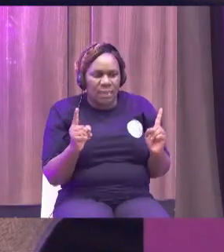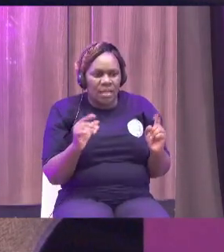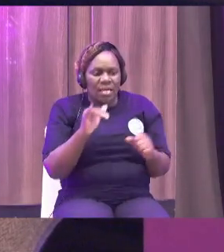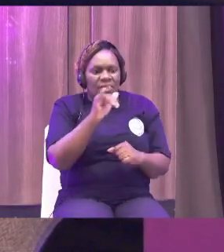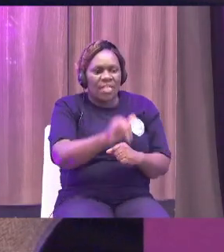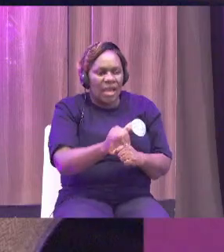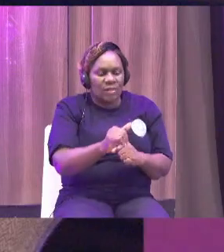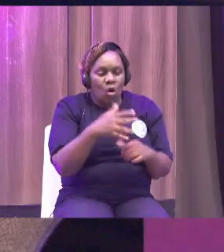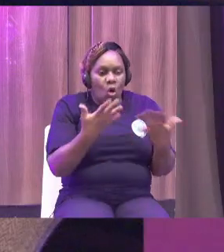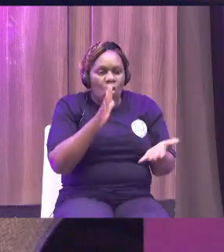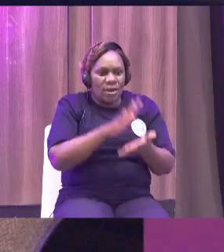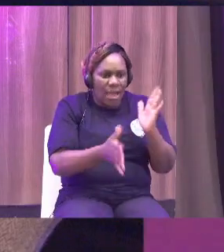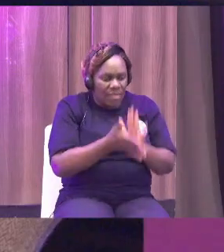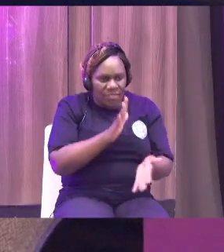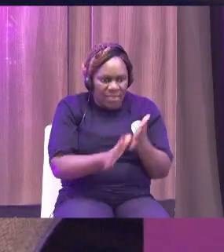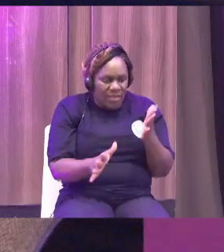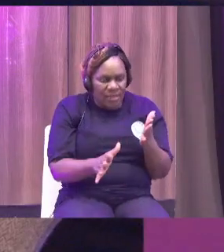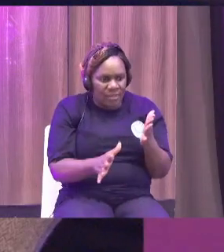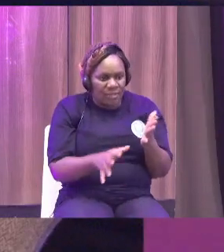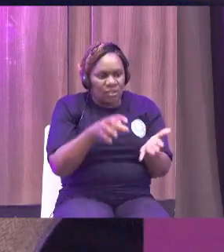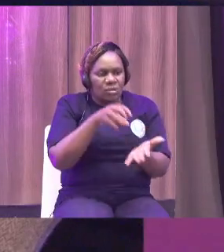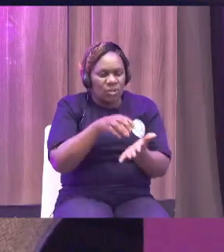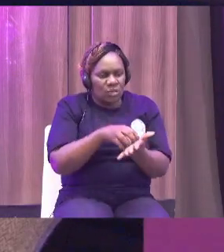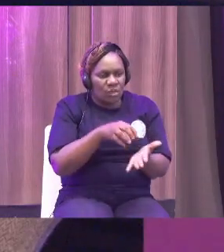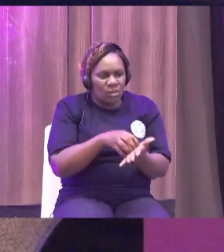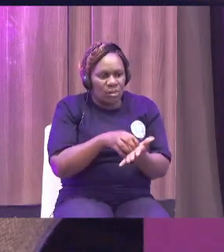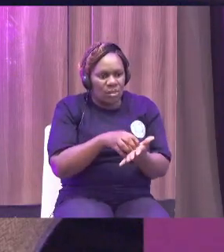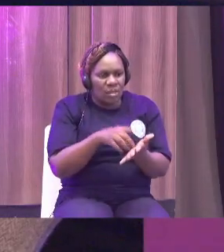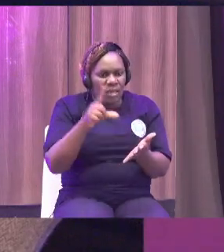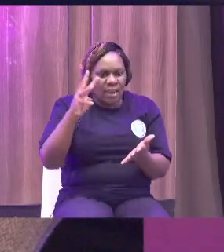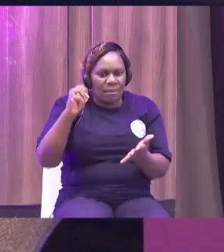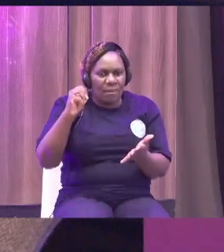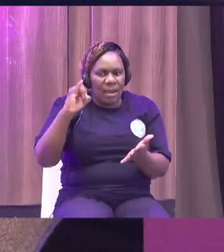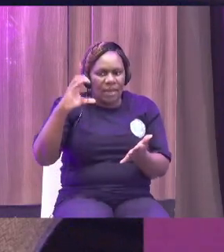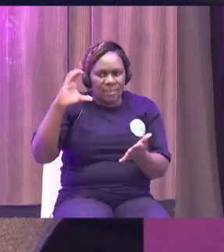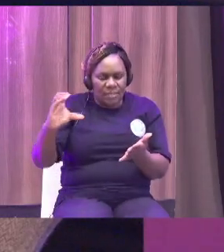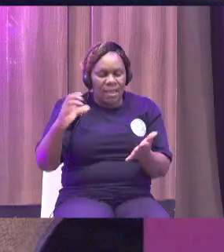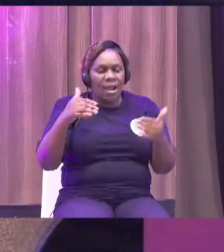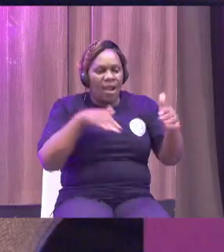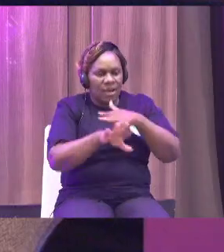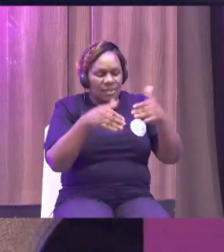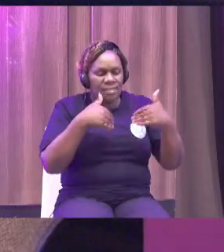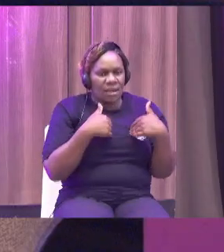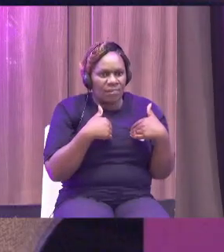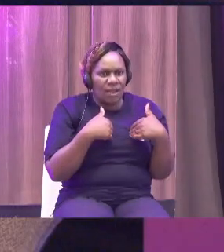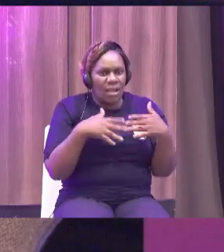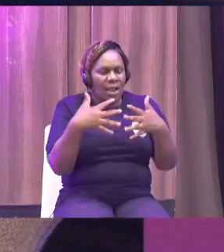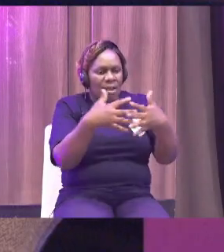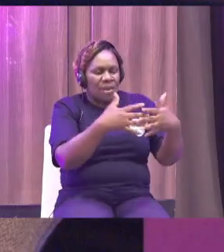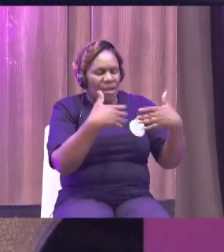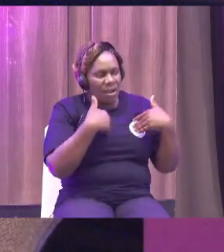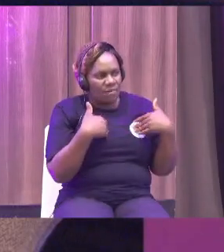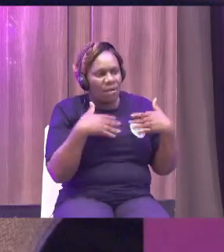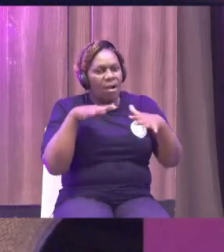or nothing, like if we're in a do-nothing situation in LMIC and there's access, I know in the US at least we have